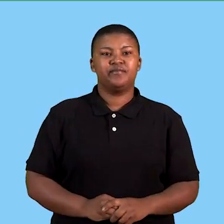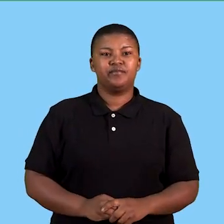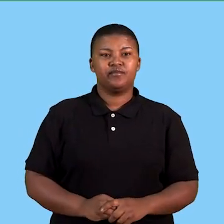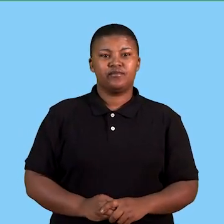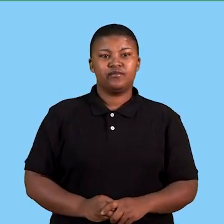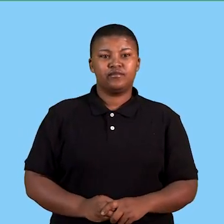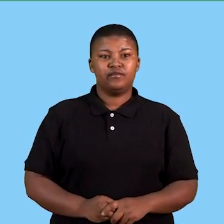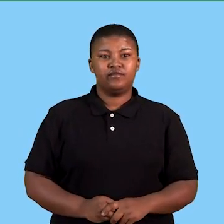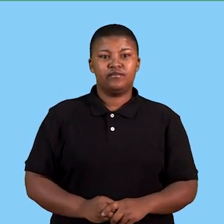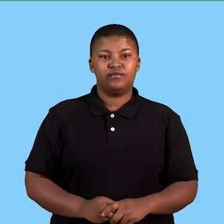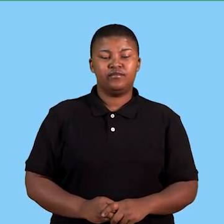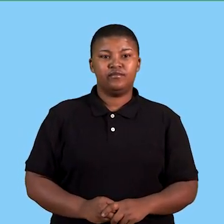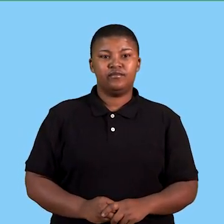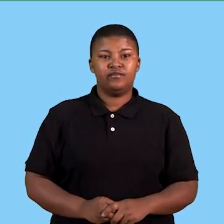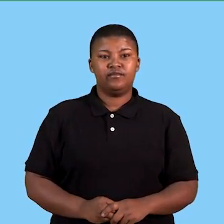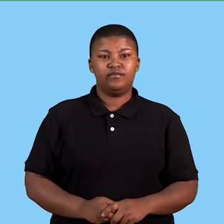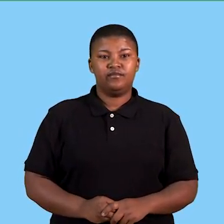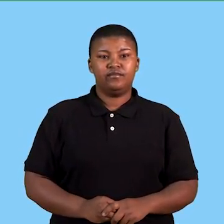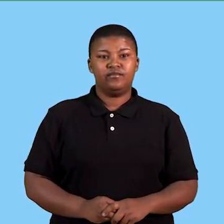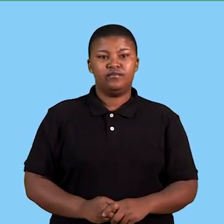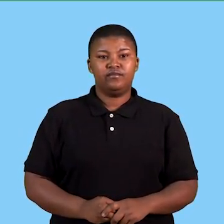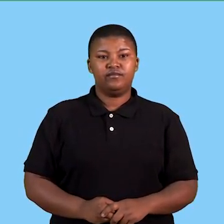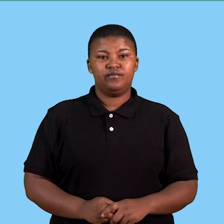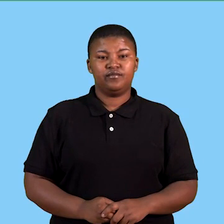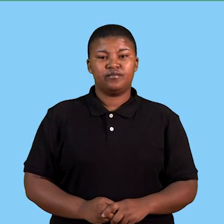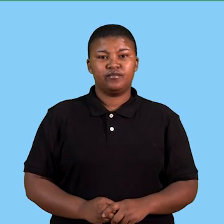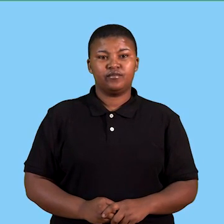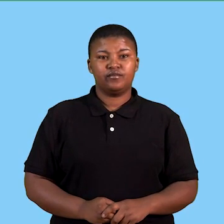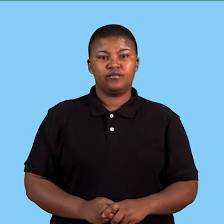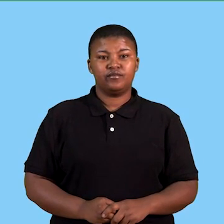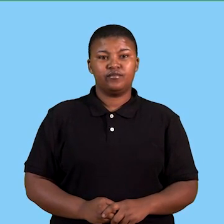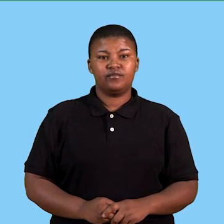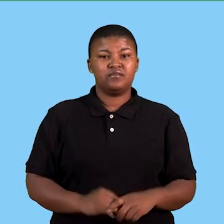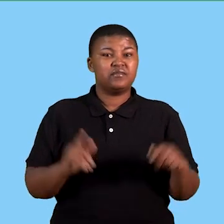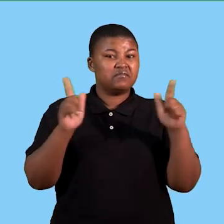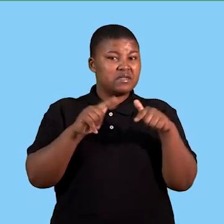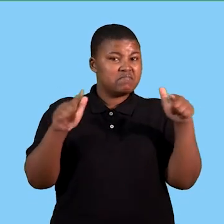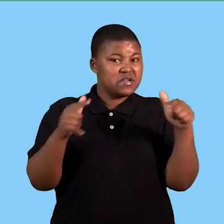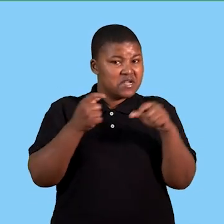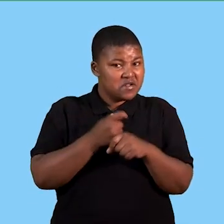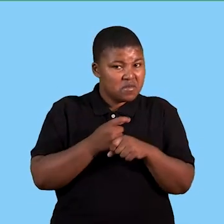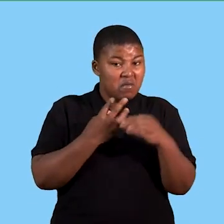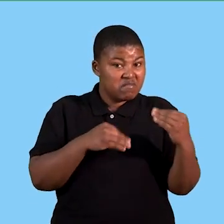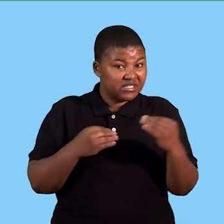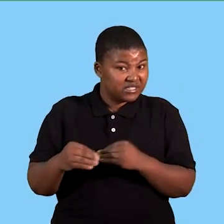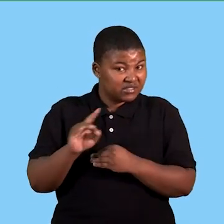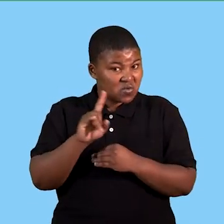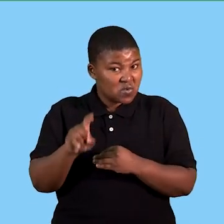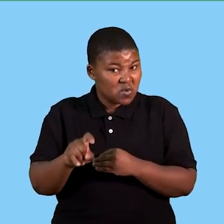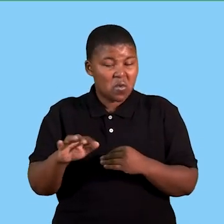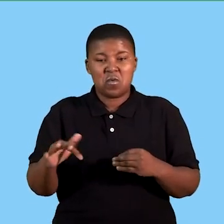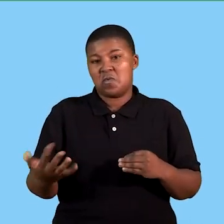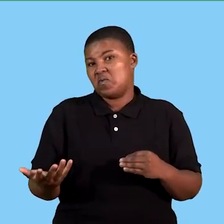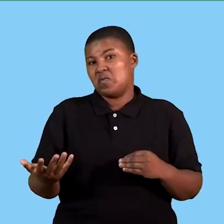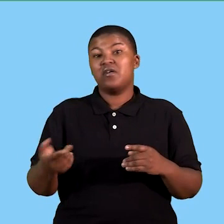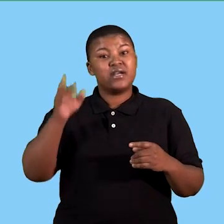in this instance, the first factor will be, of course, the size of the organization. Remember we